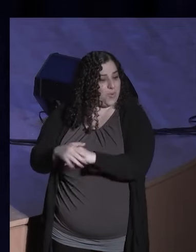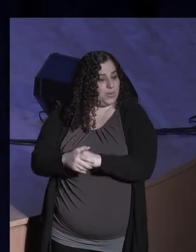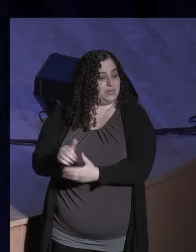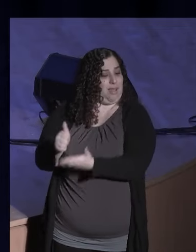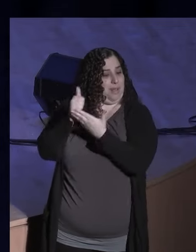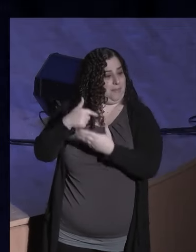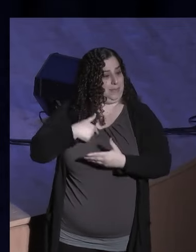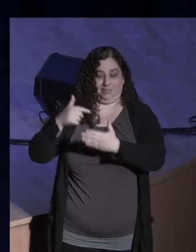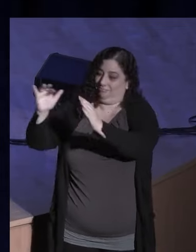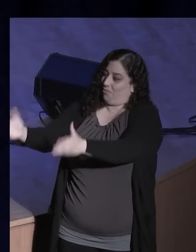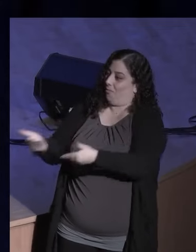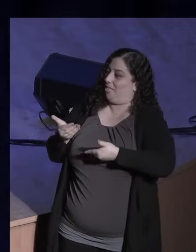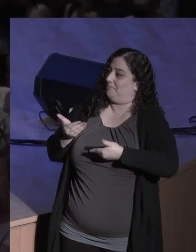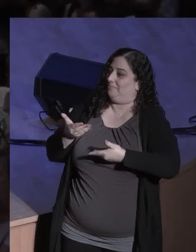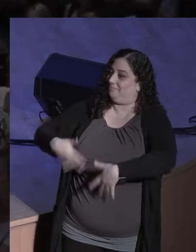Secretary Deb Haaland.